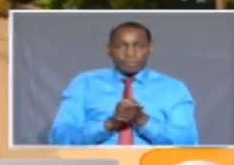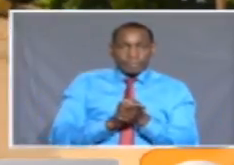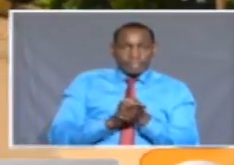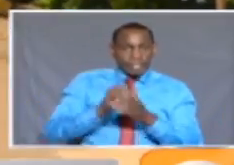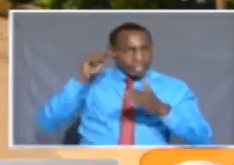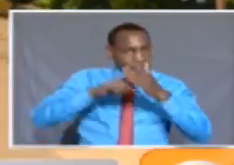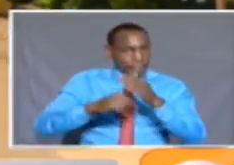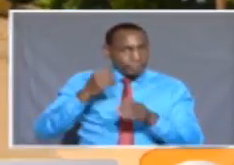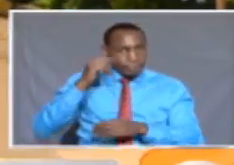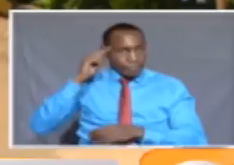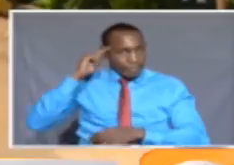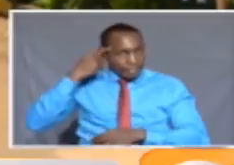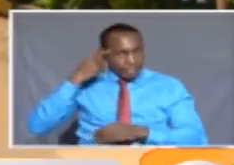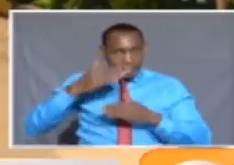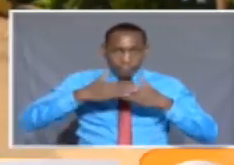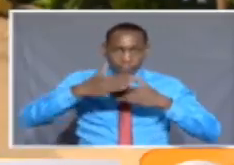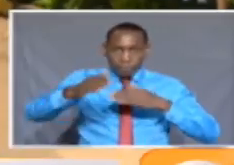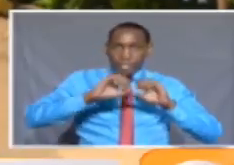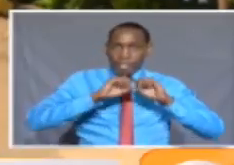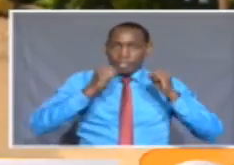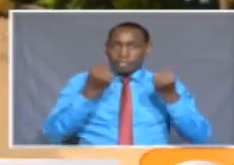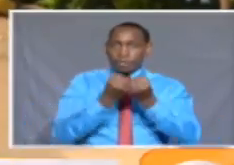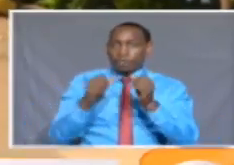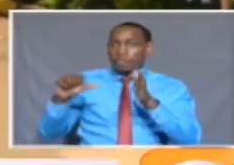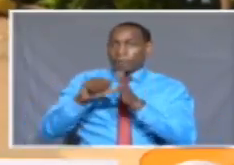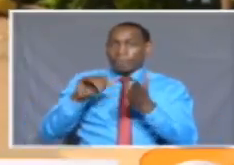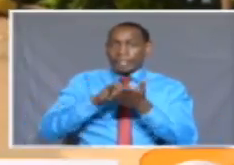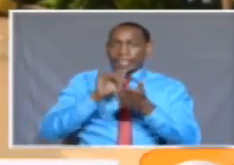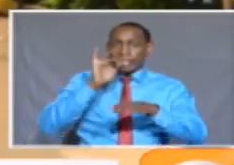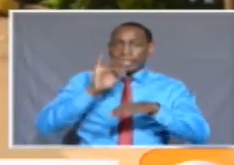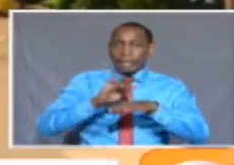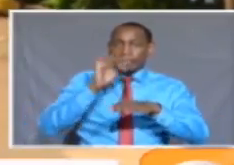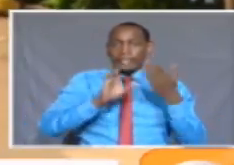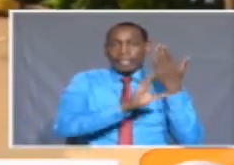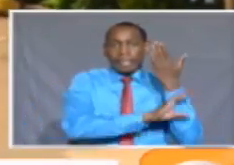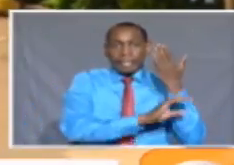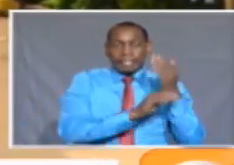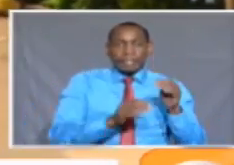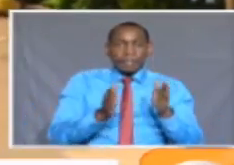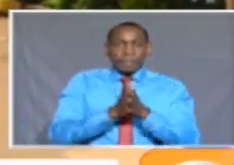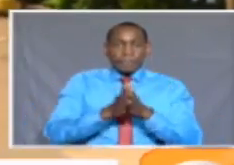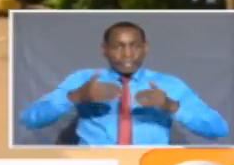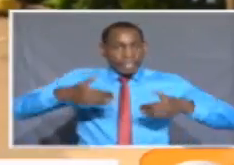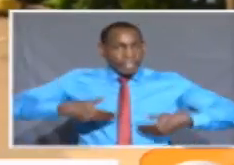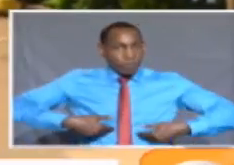is the future for the social problems that bog down our country, and the younger